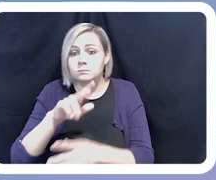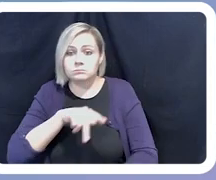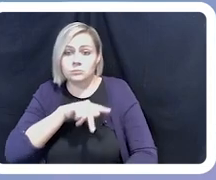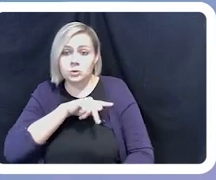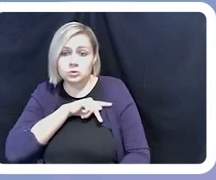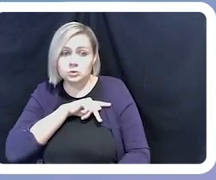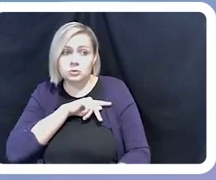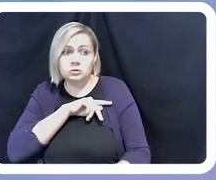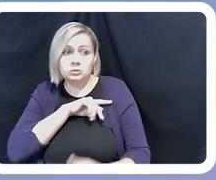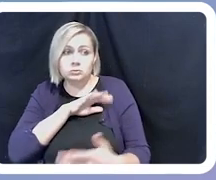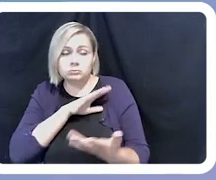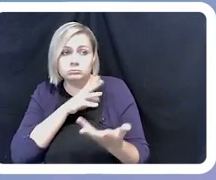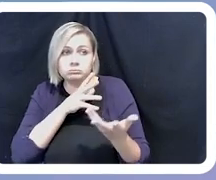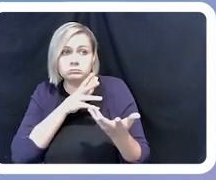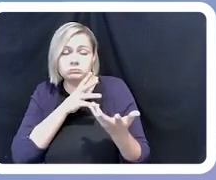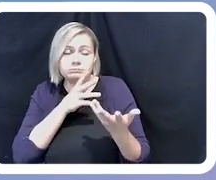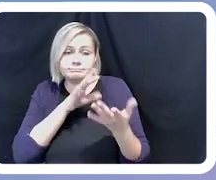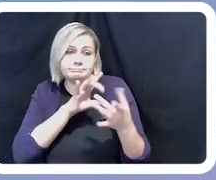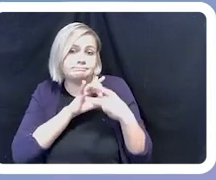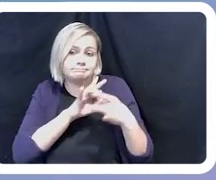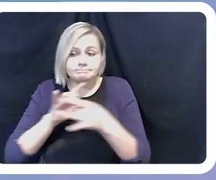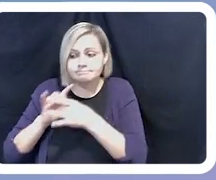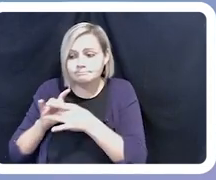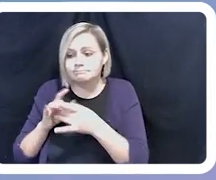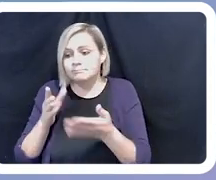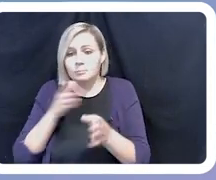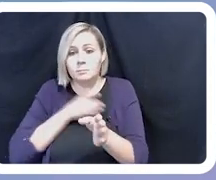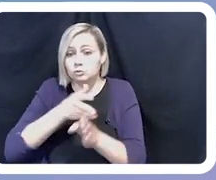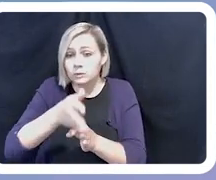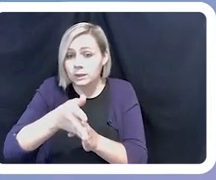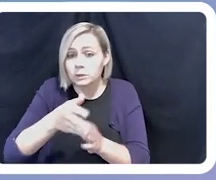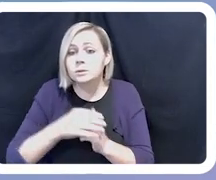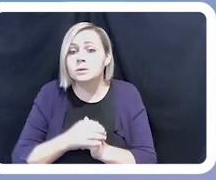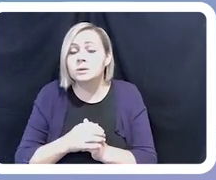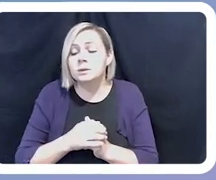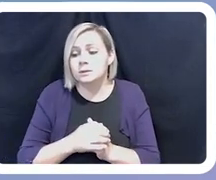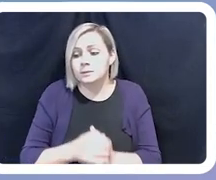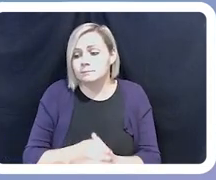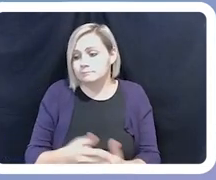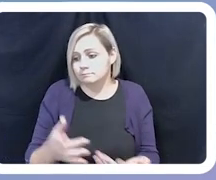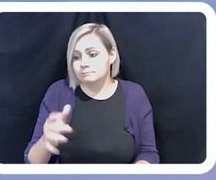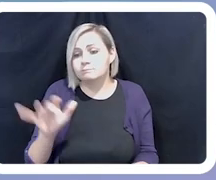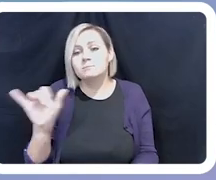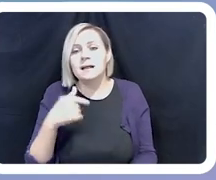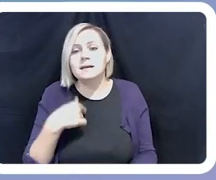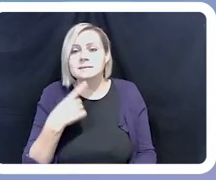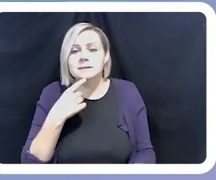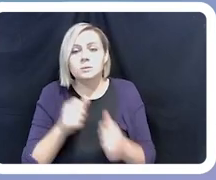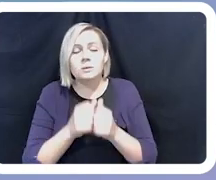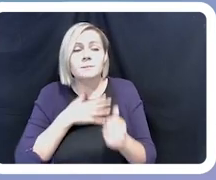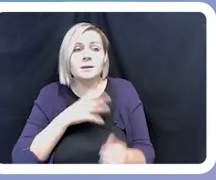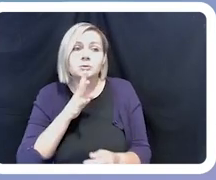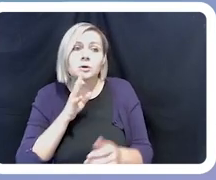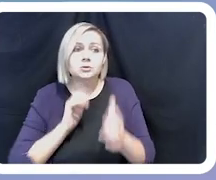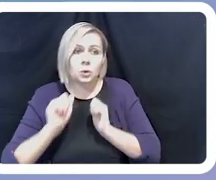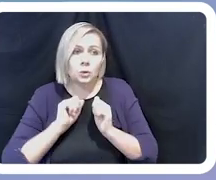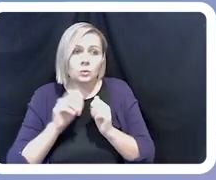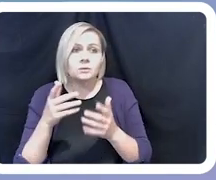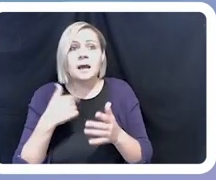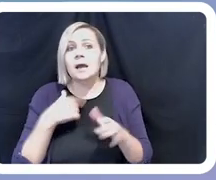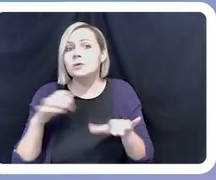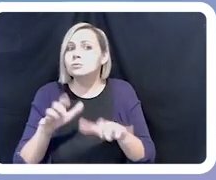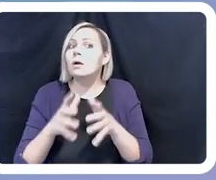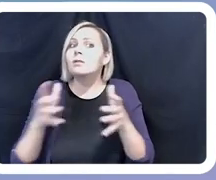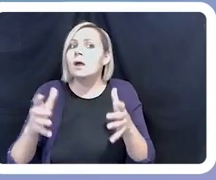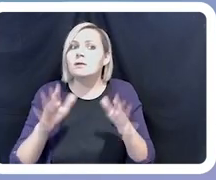my personal related too, with my career that I'm trying to go for, like you just said, with my talk show kind of thing. I do